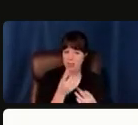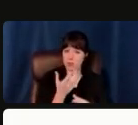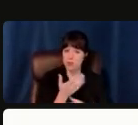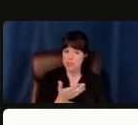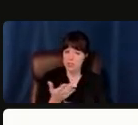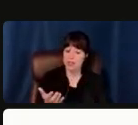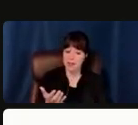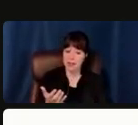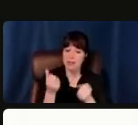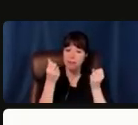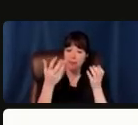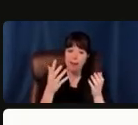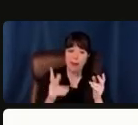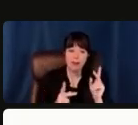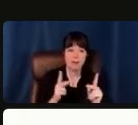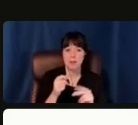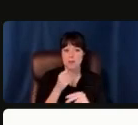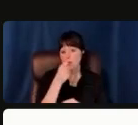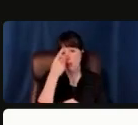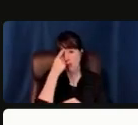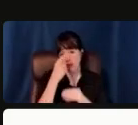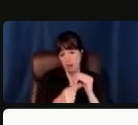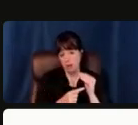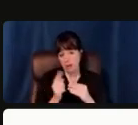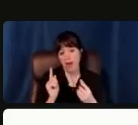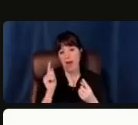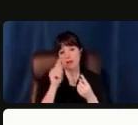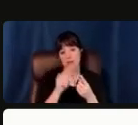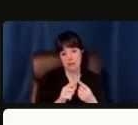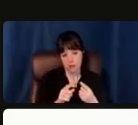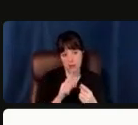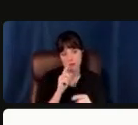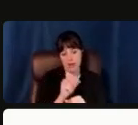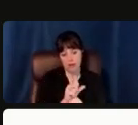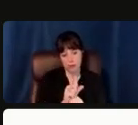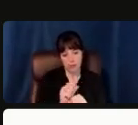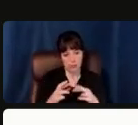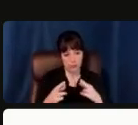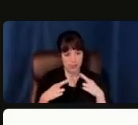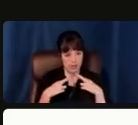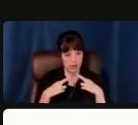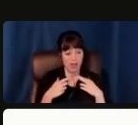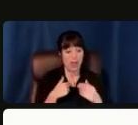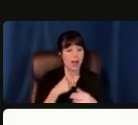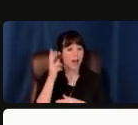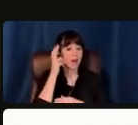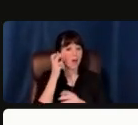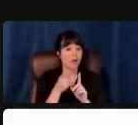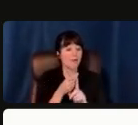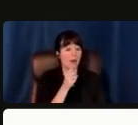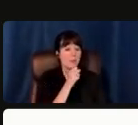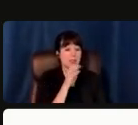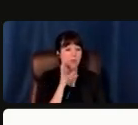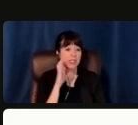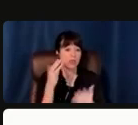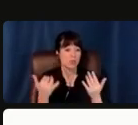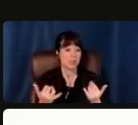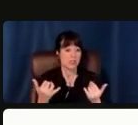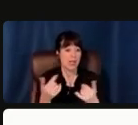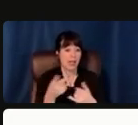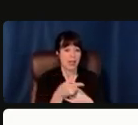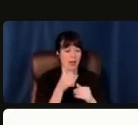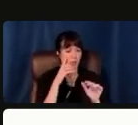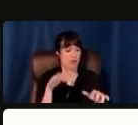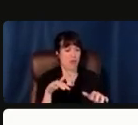that many people don't think about until they've actually retired. I heard from a senior citizen today that they were